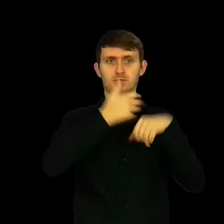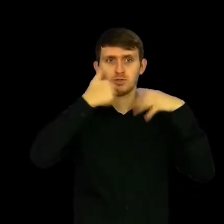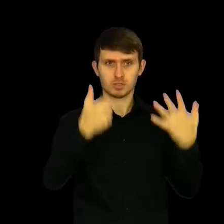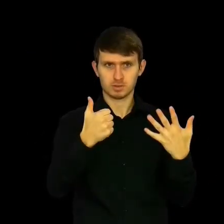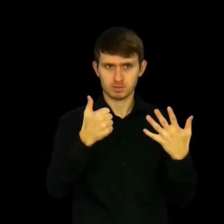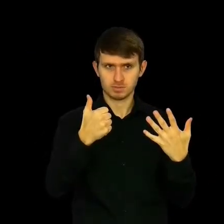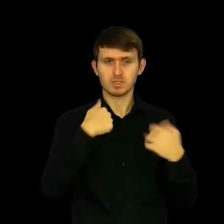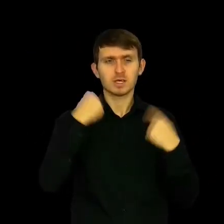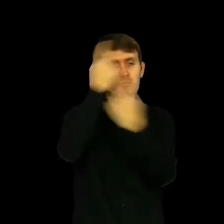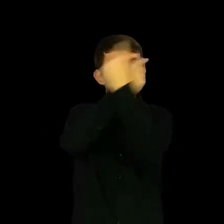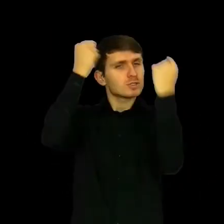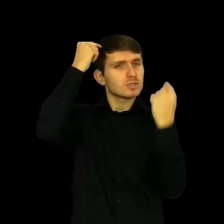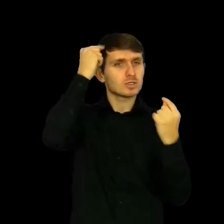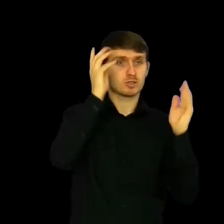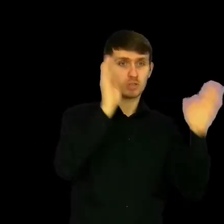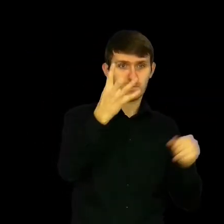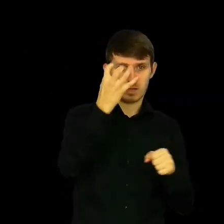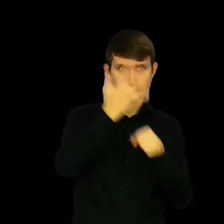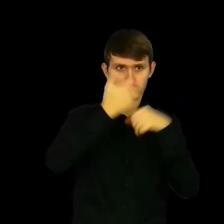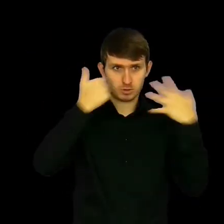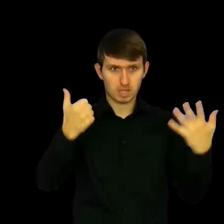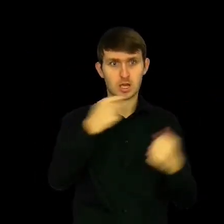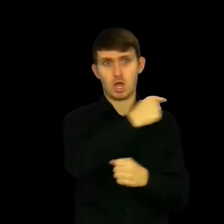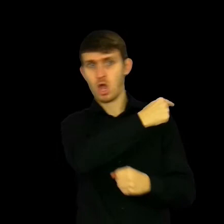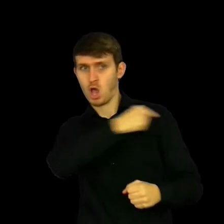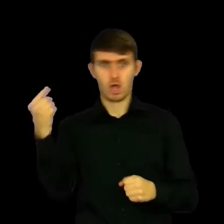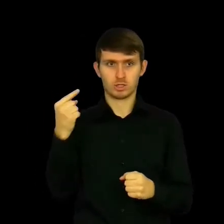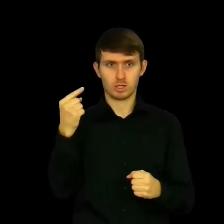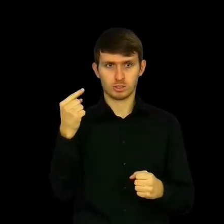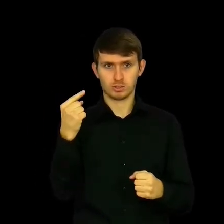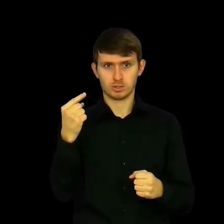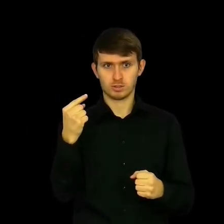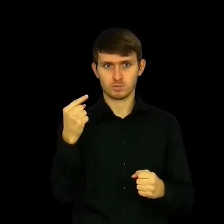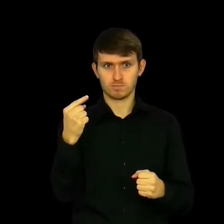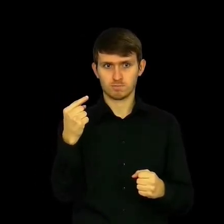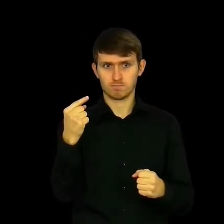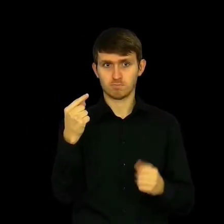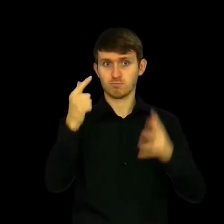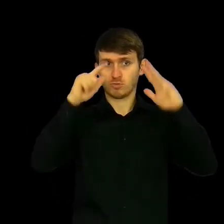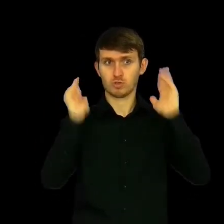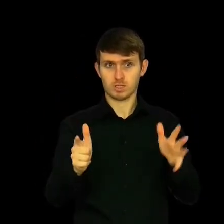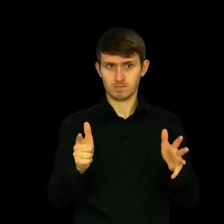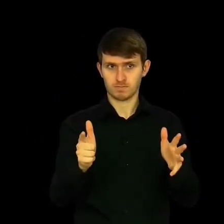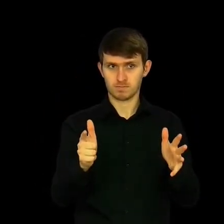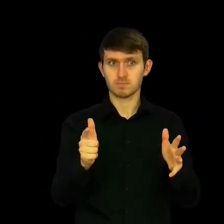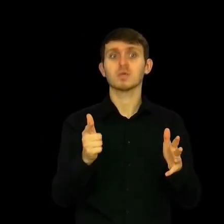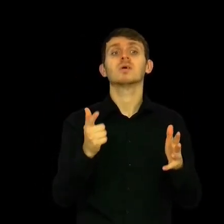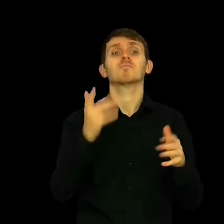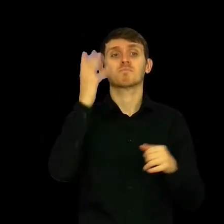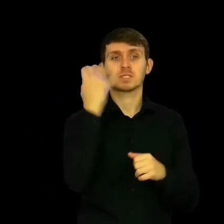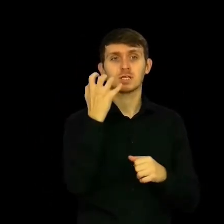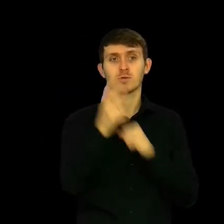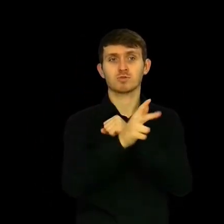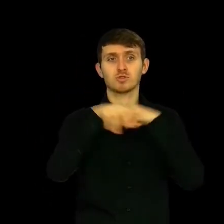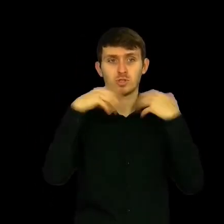2,456. So in my head, I tell myself that 9,456 minus 7,589 is